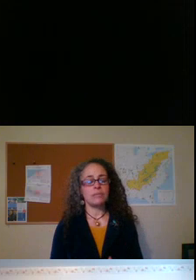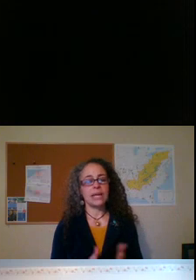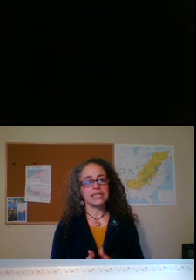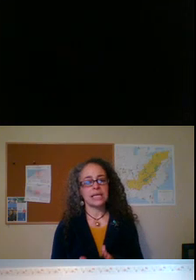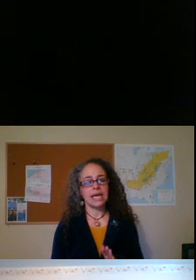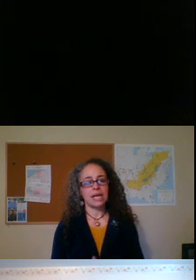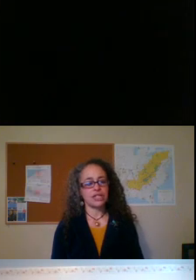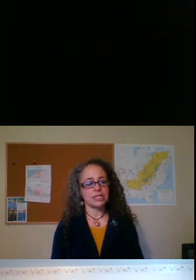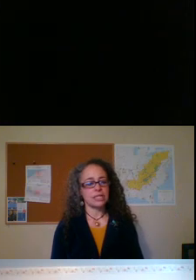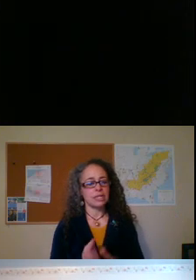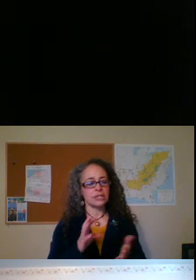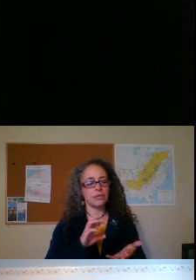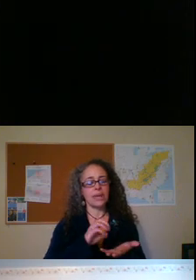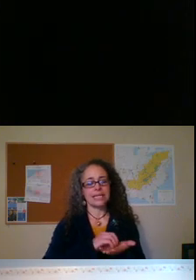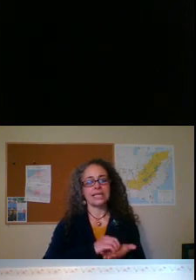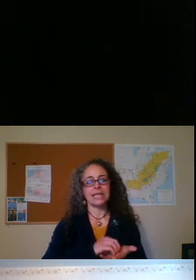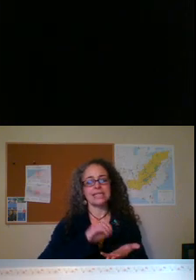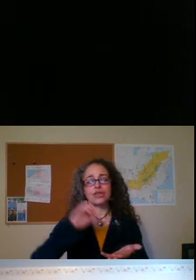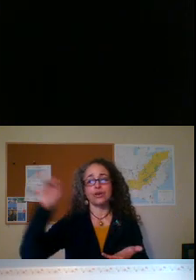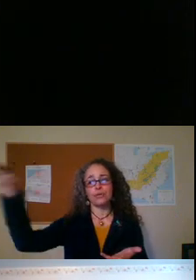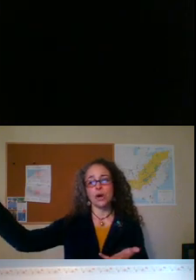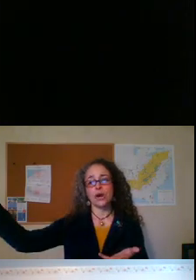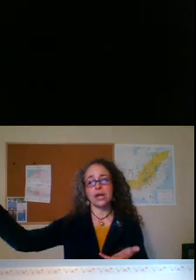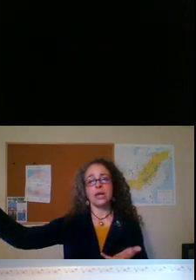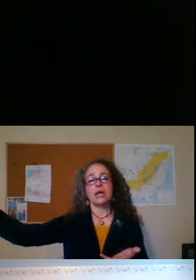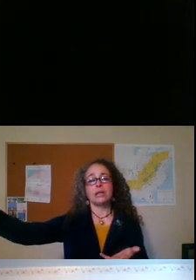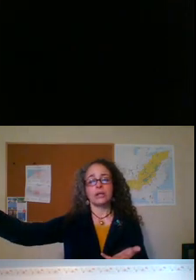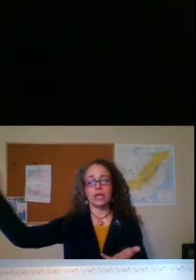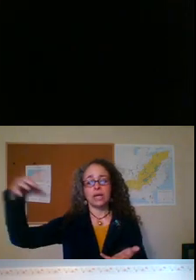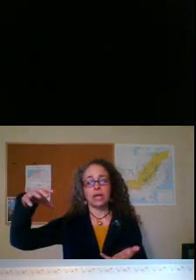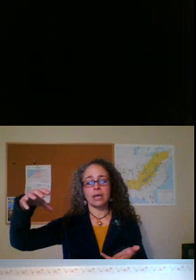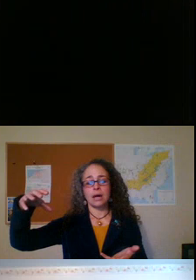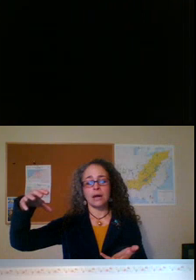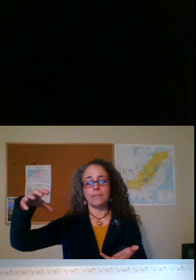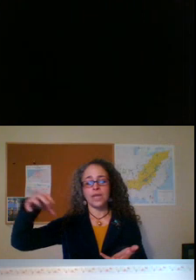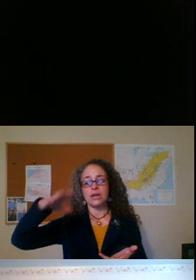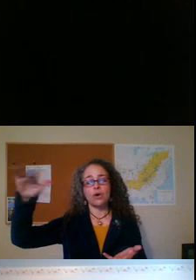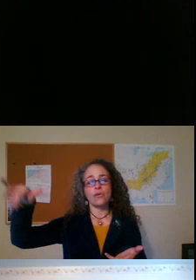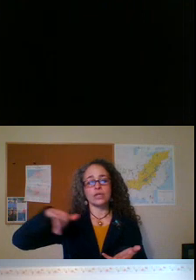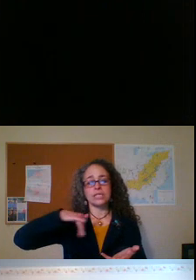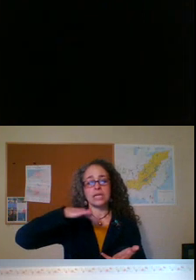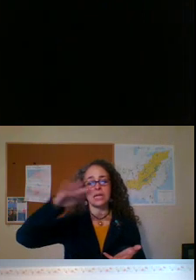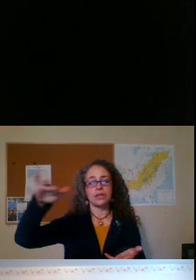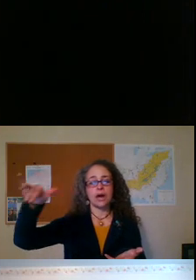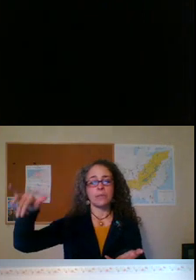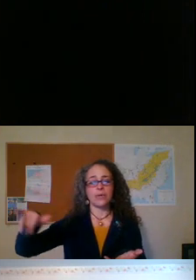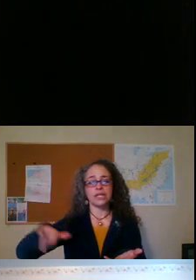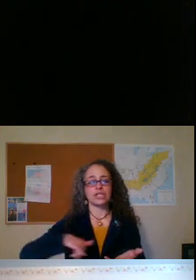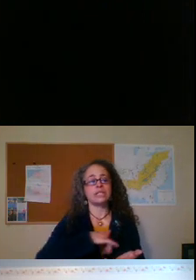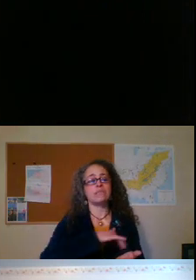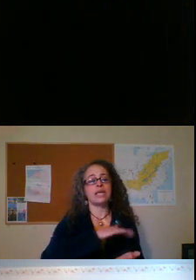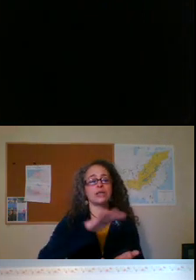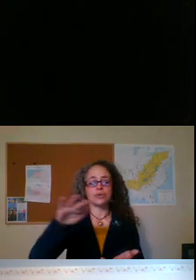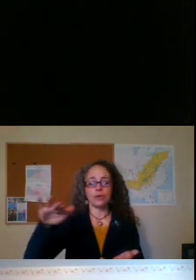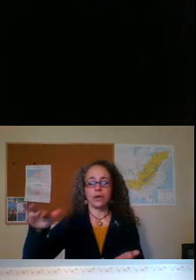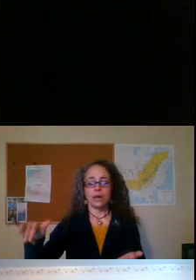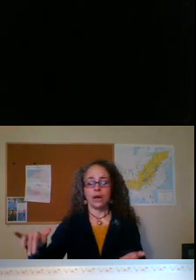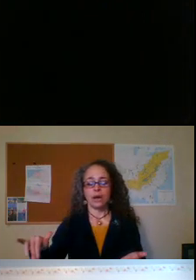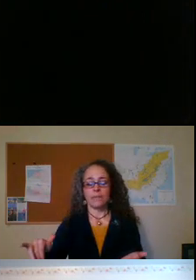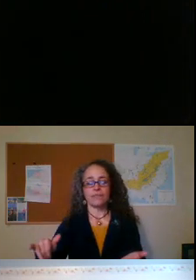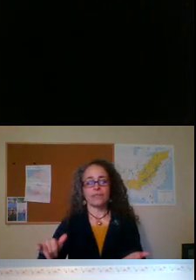because you need basic agency. So basically that's a third party looking, kind of overseeing the operations and